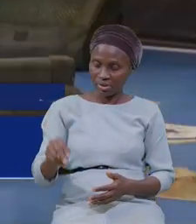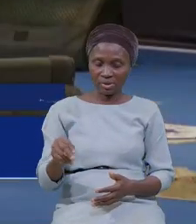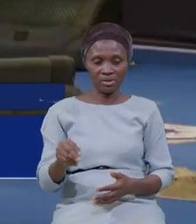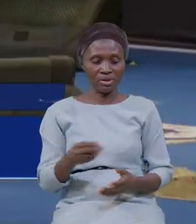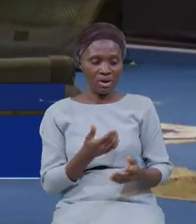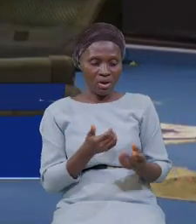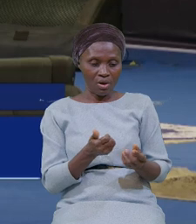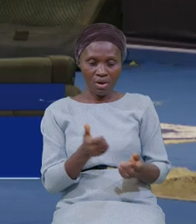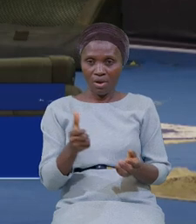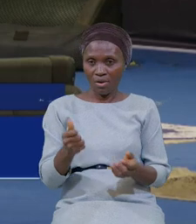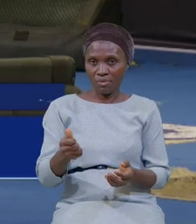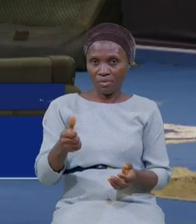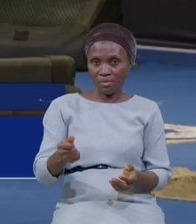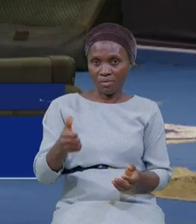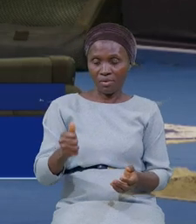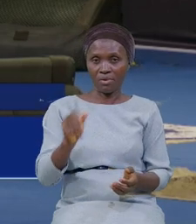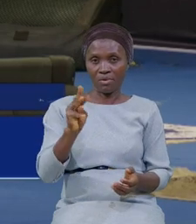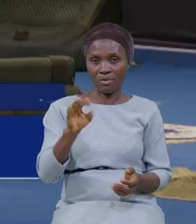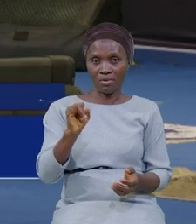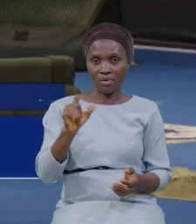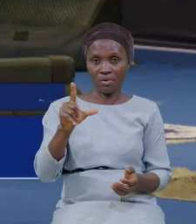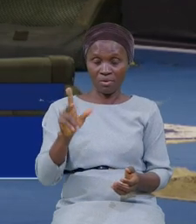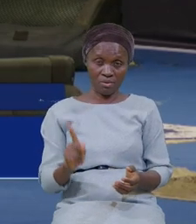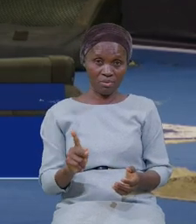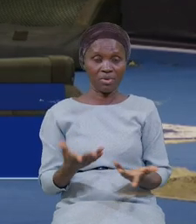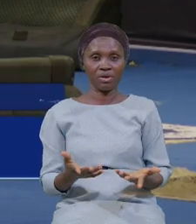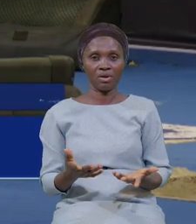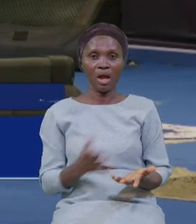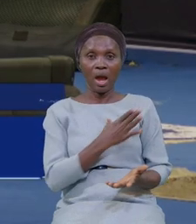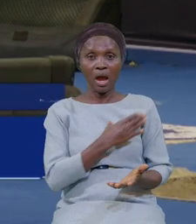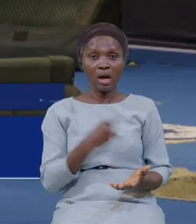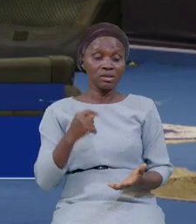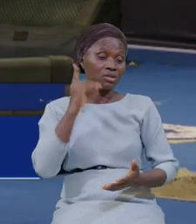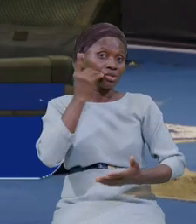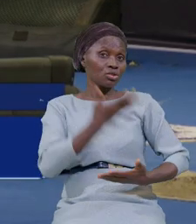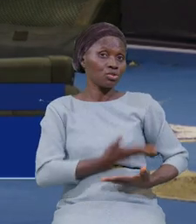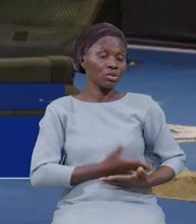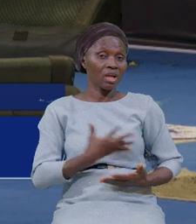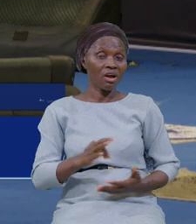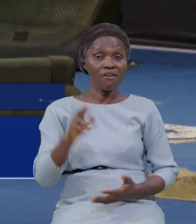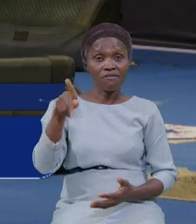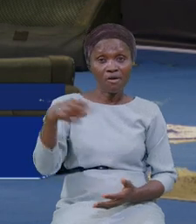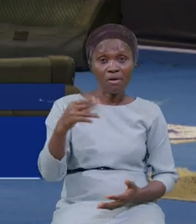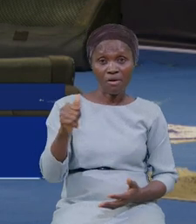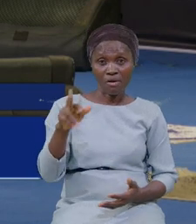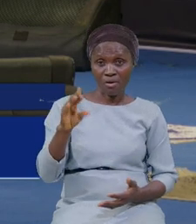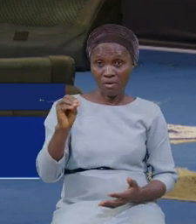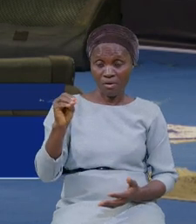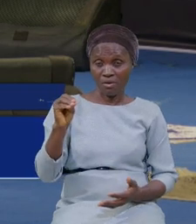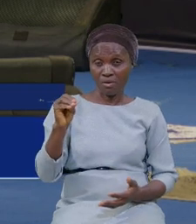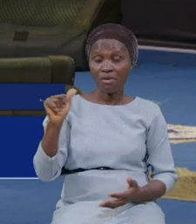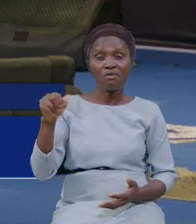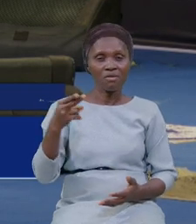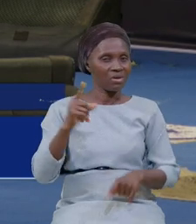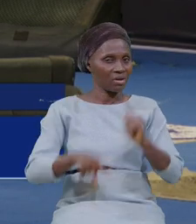daughter of Pharaoh didn't have that kind of milk because she had not given birth to any child. And so,